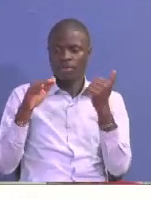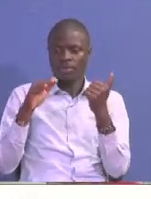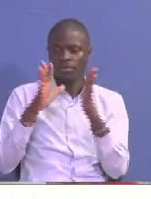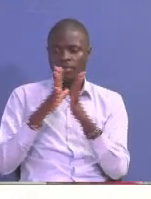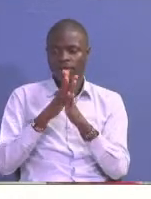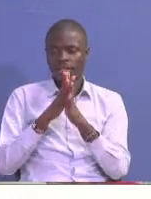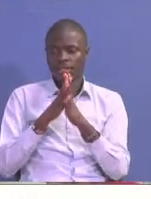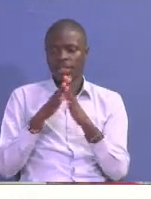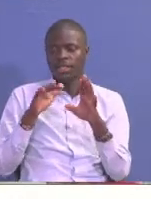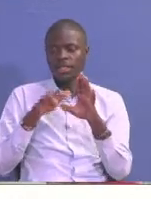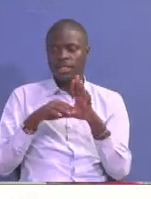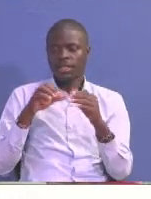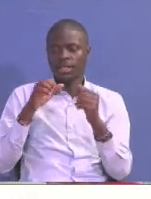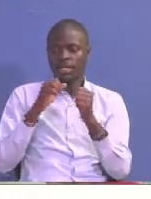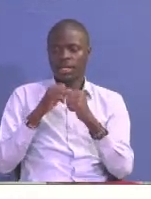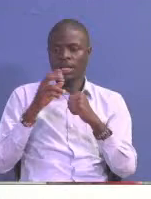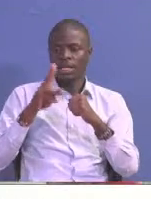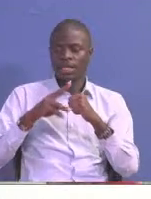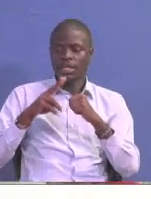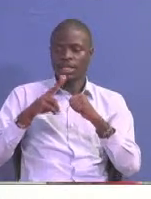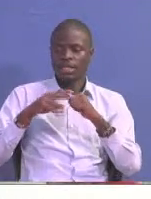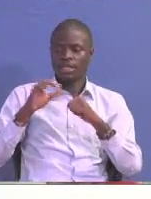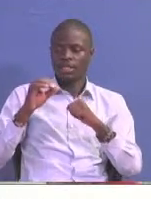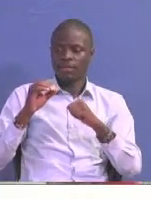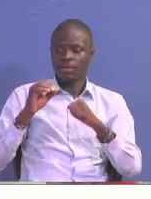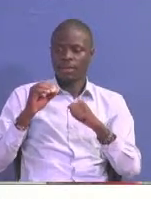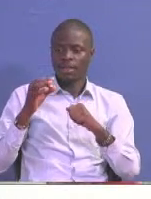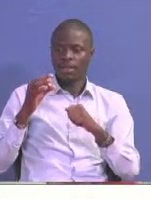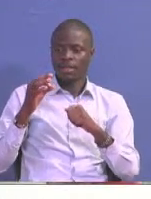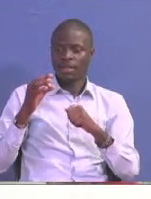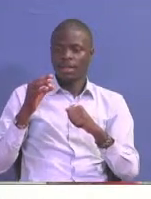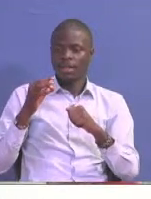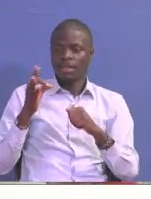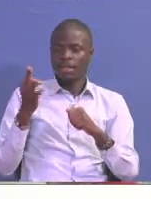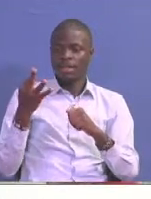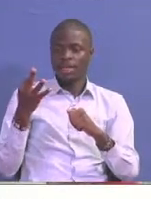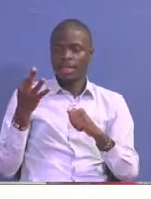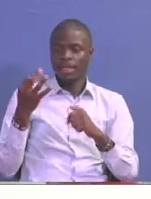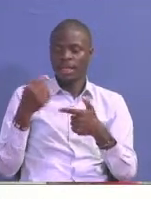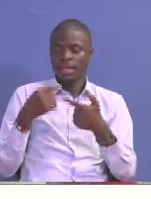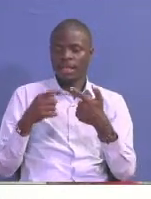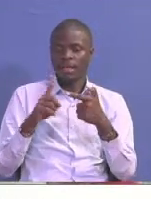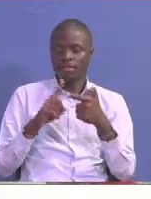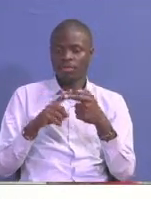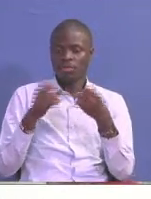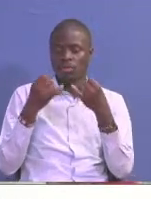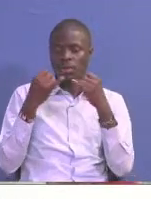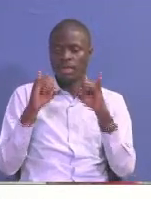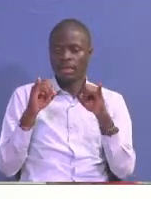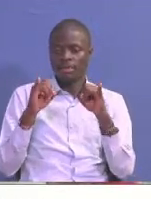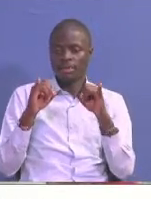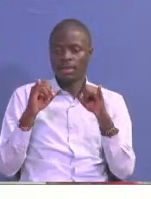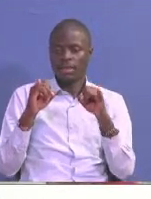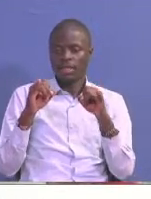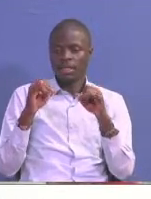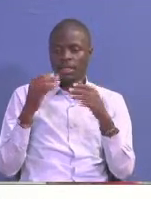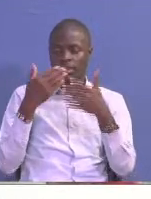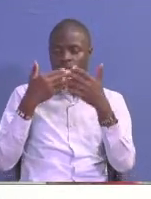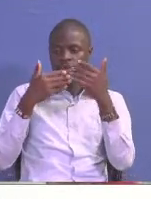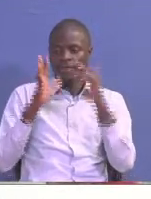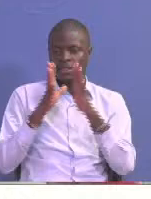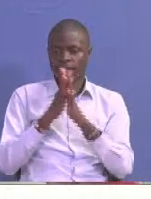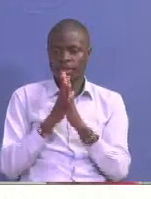In 1970, the three universities actually developed into independent